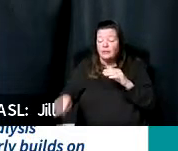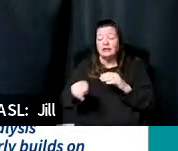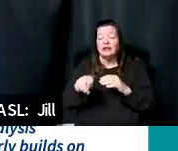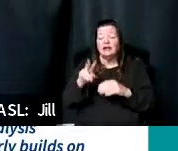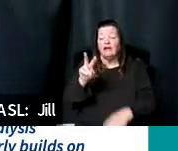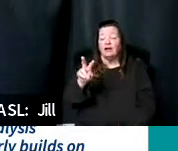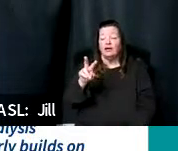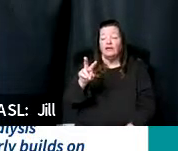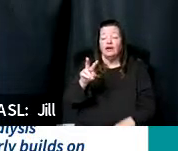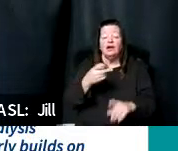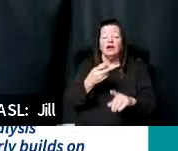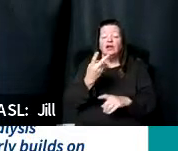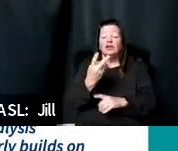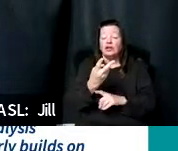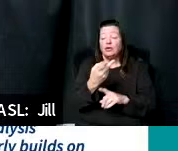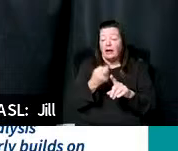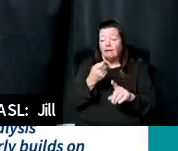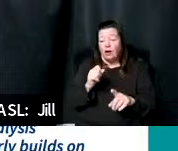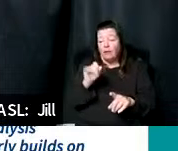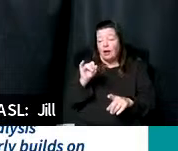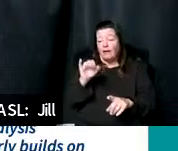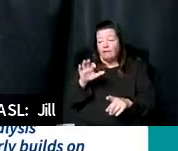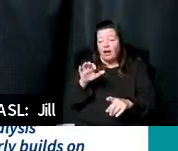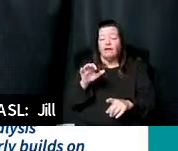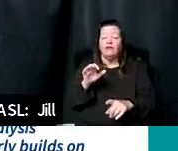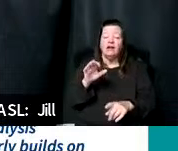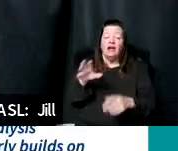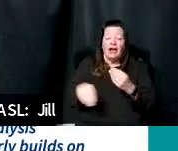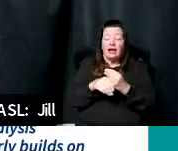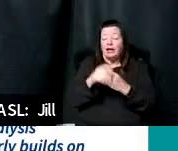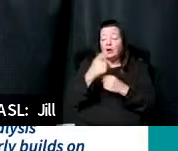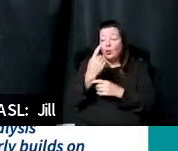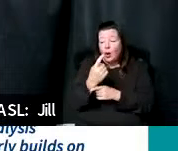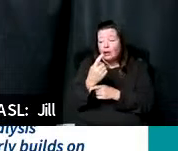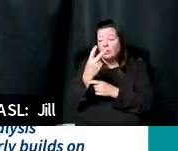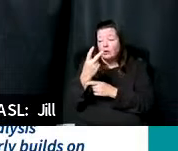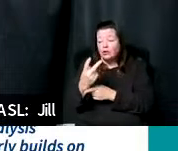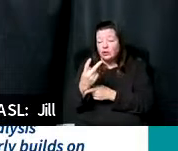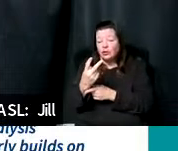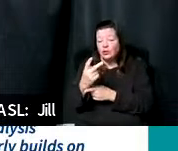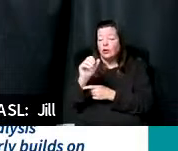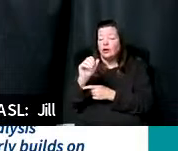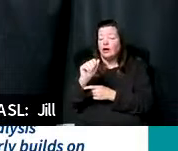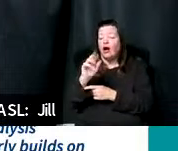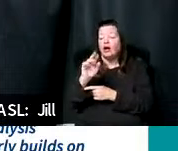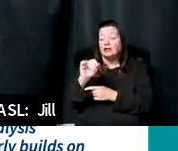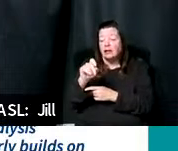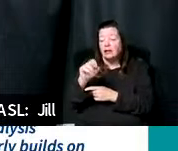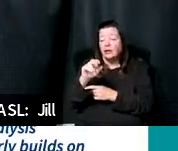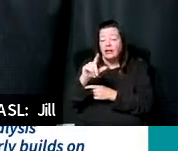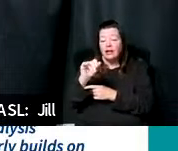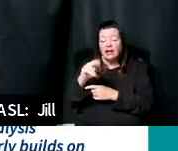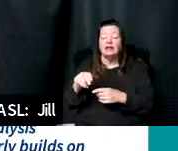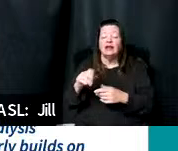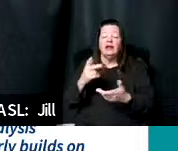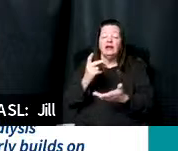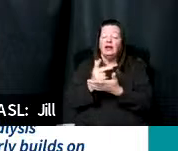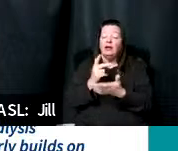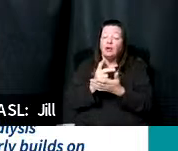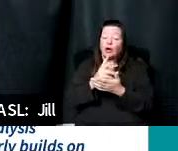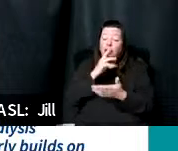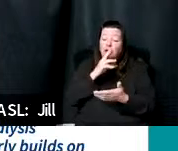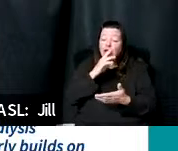I-5, inclusion of 1 or 2 auxiliary lanes, possible park and ride locations at the waterfront in Vancouver and at Evergreen Transit